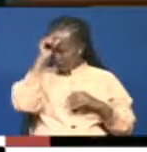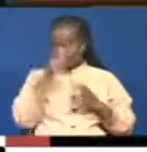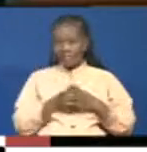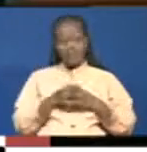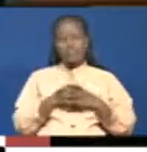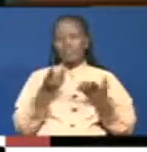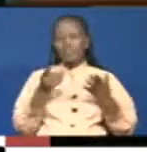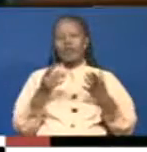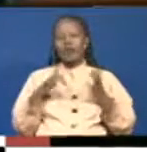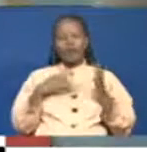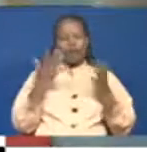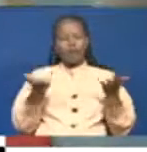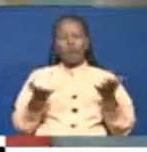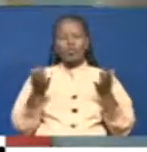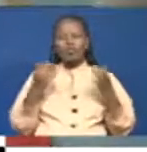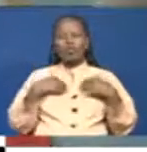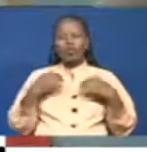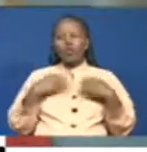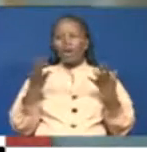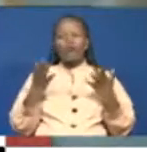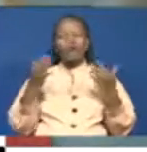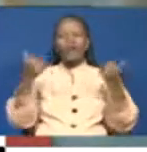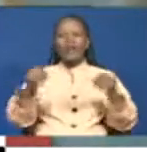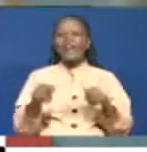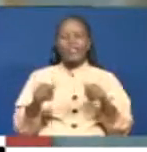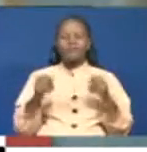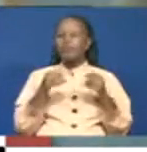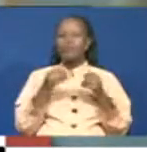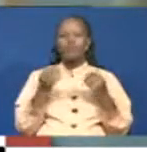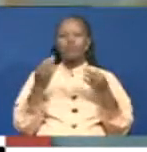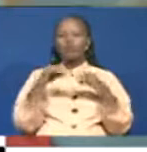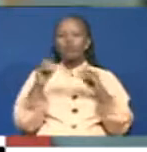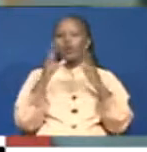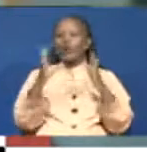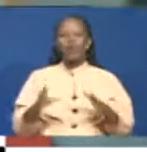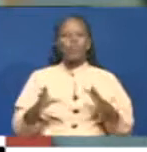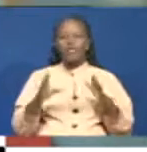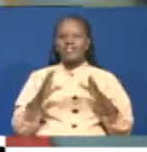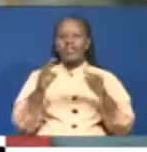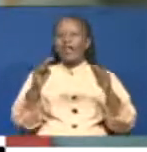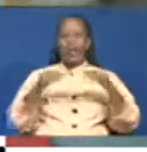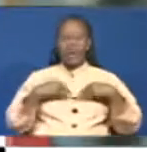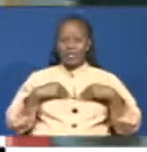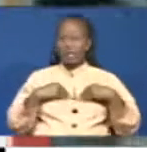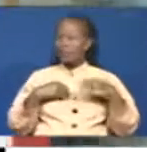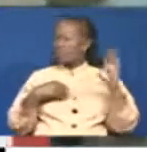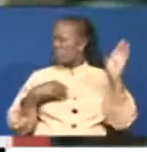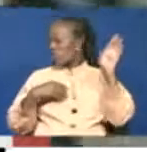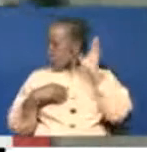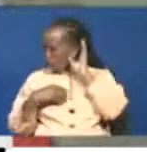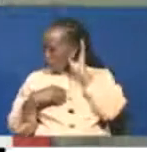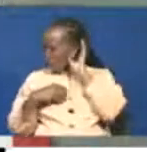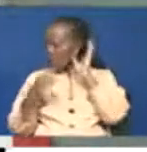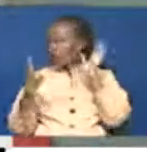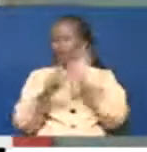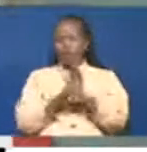discourages from the word go any officer to accept, to obey unlawful orders